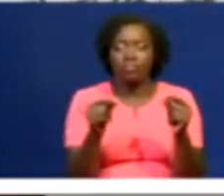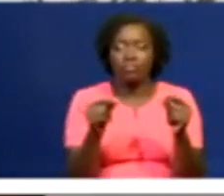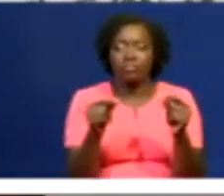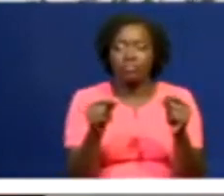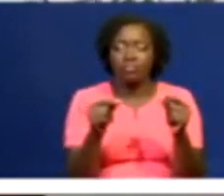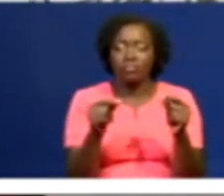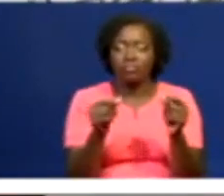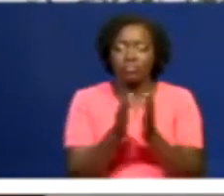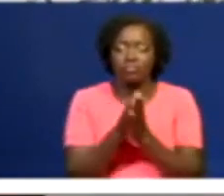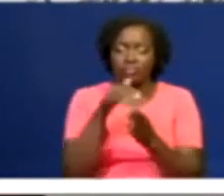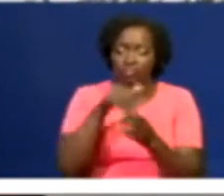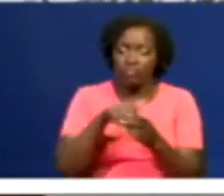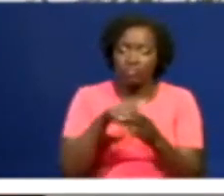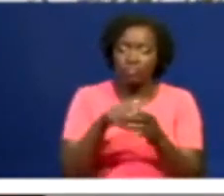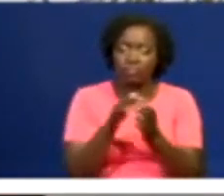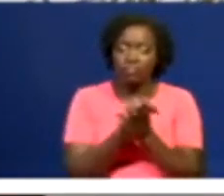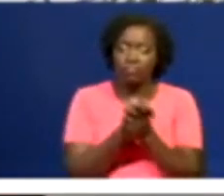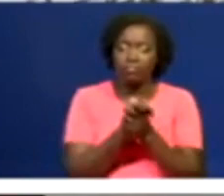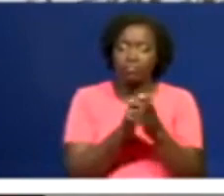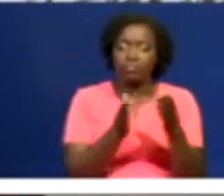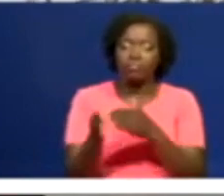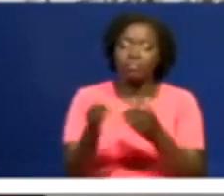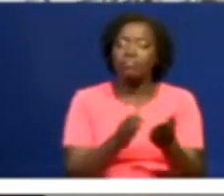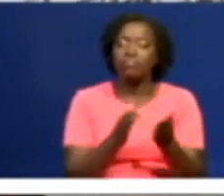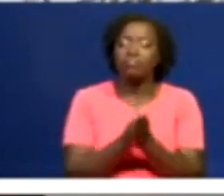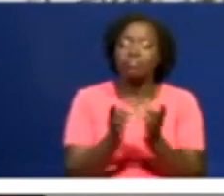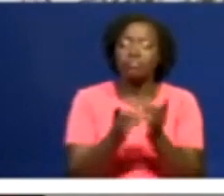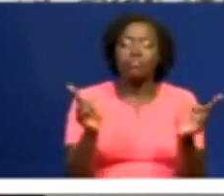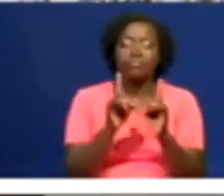emphasis and opportunity for us to be able to do that.